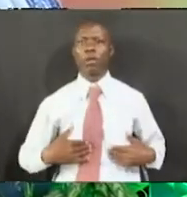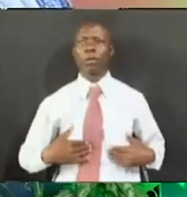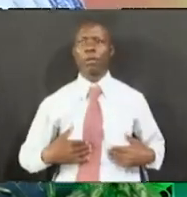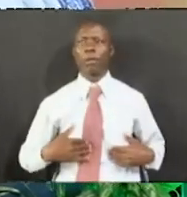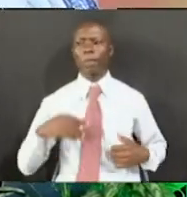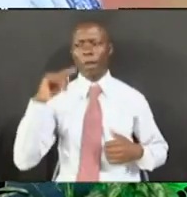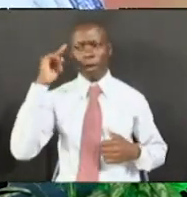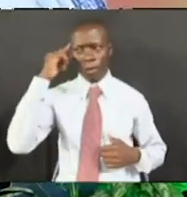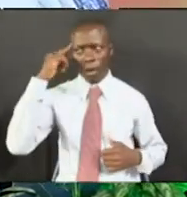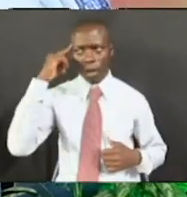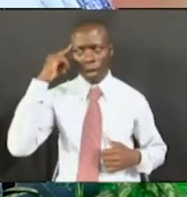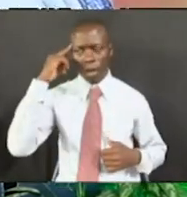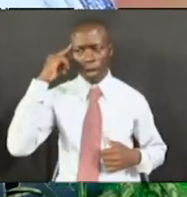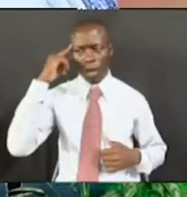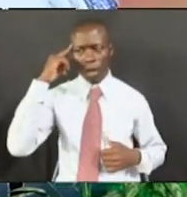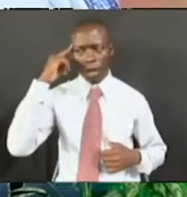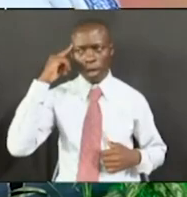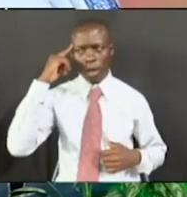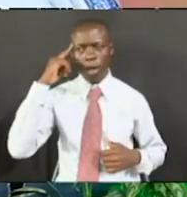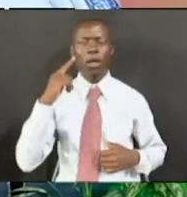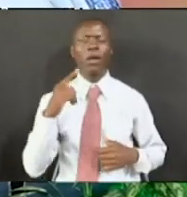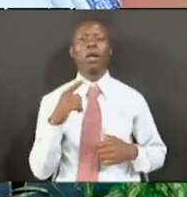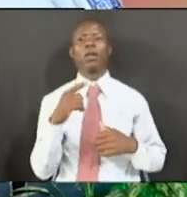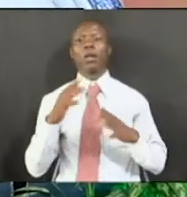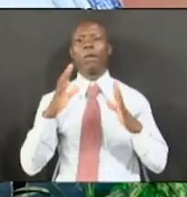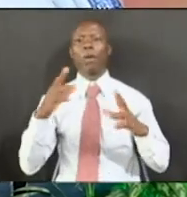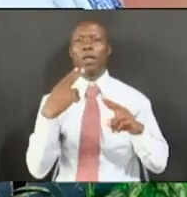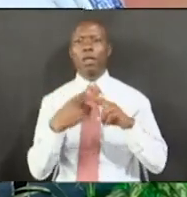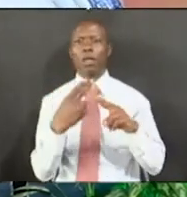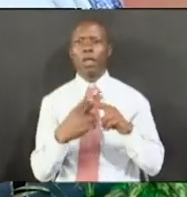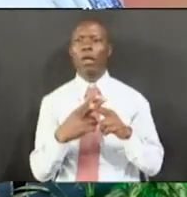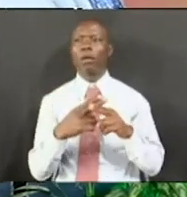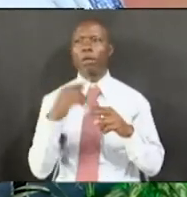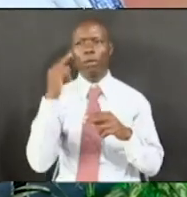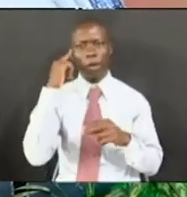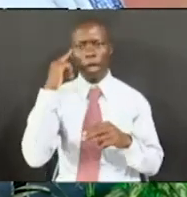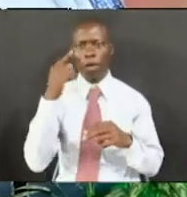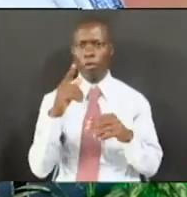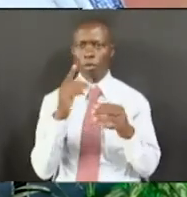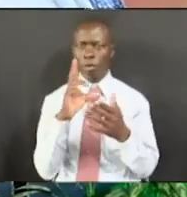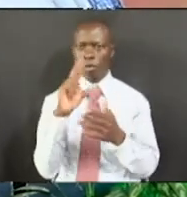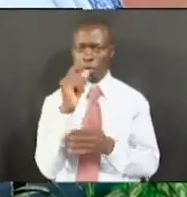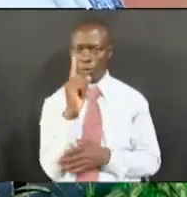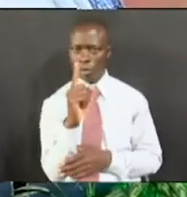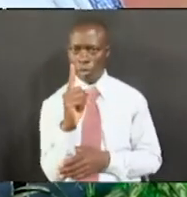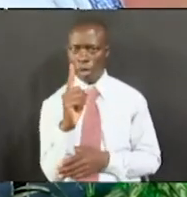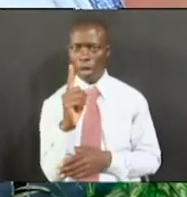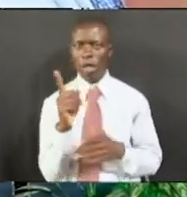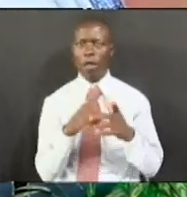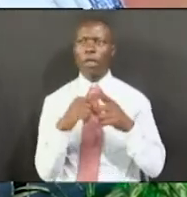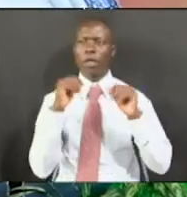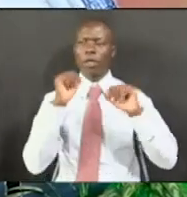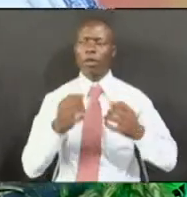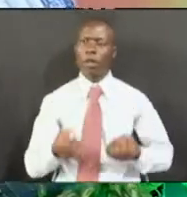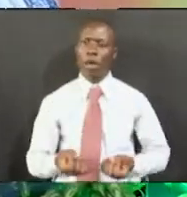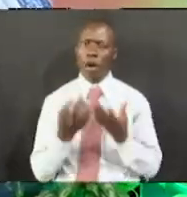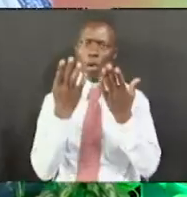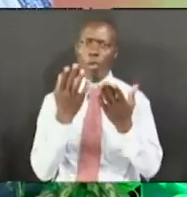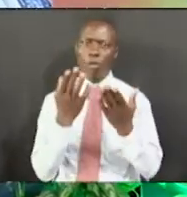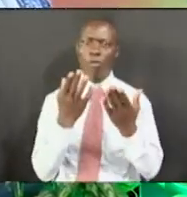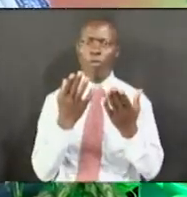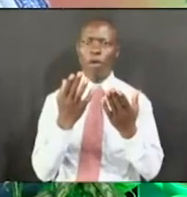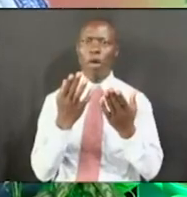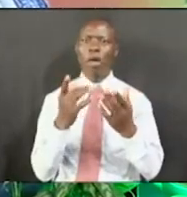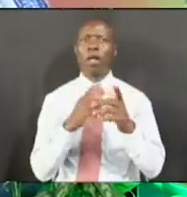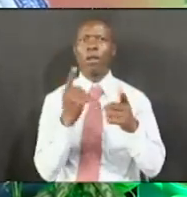the mighty men of David. When they came to him, they were nobodies, but God was able to transform them Let us praise God, who